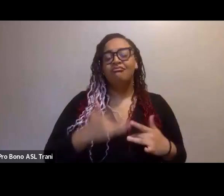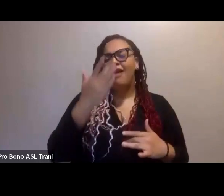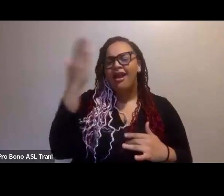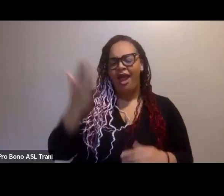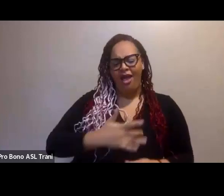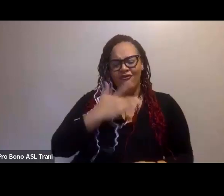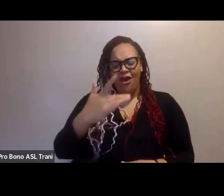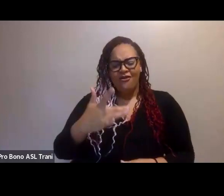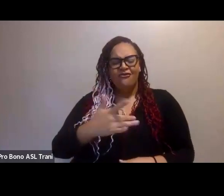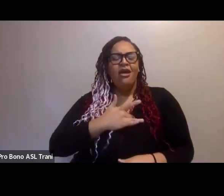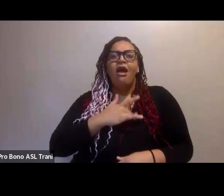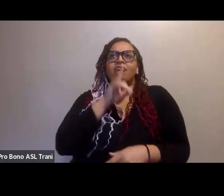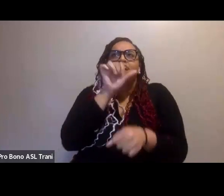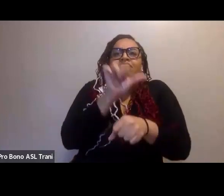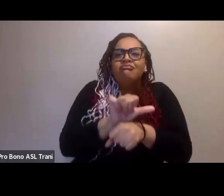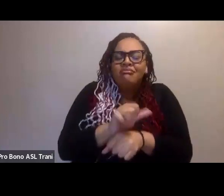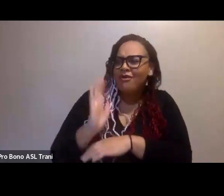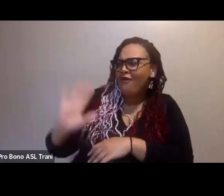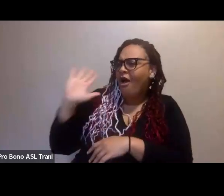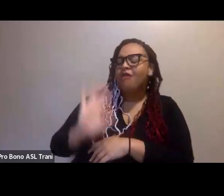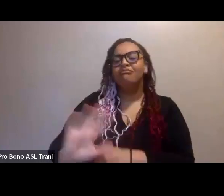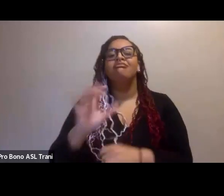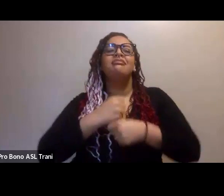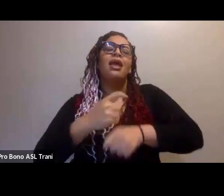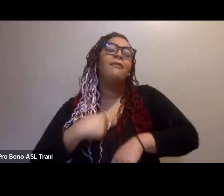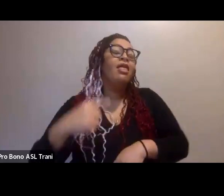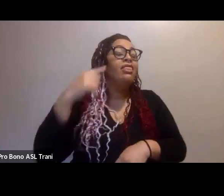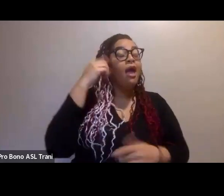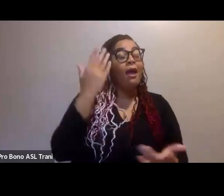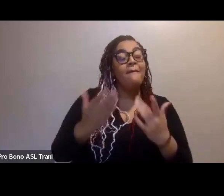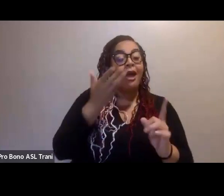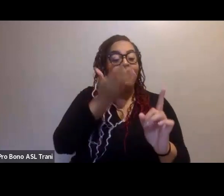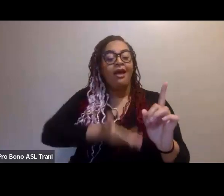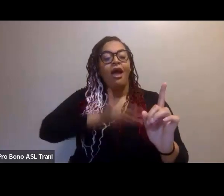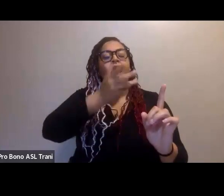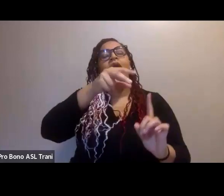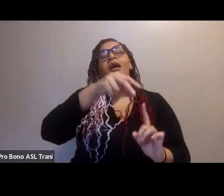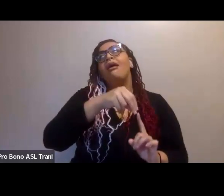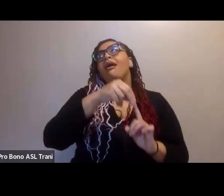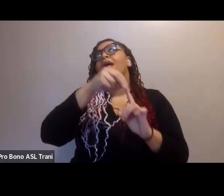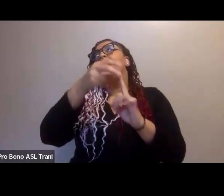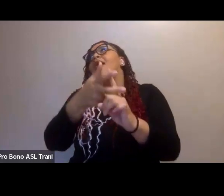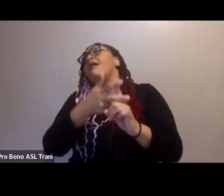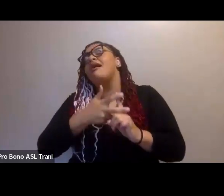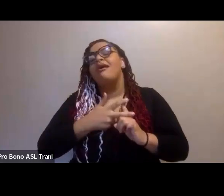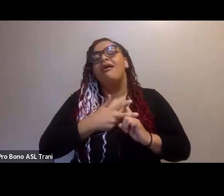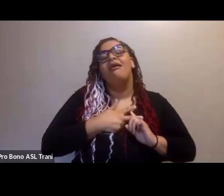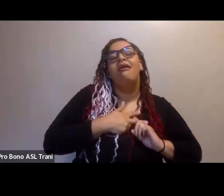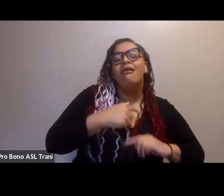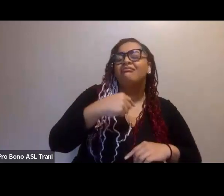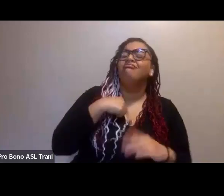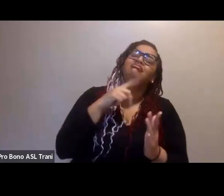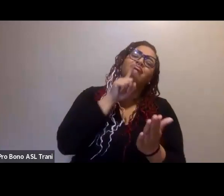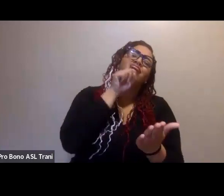felt something so real. Makes me think that maybe you could be the one. I'm falling